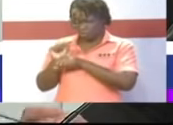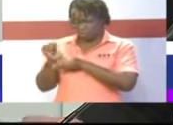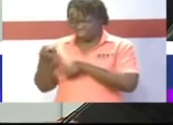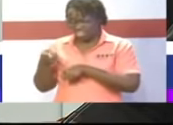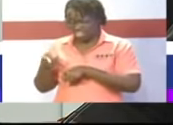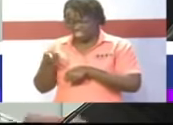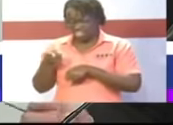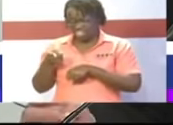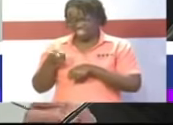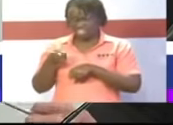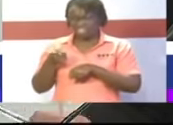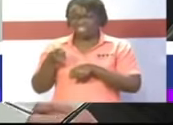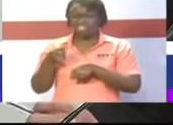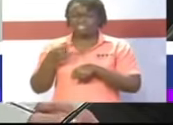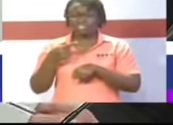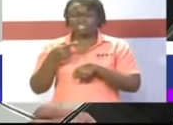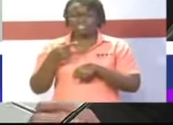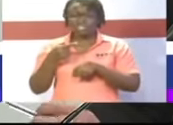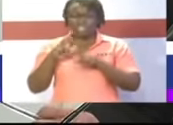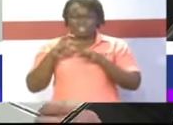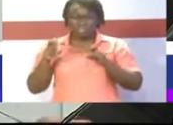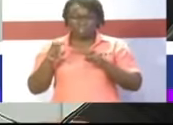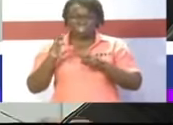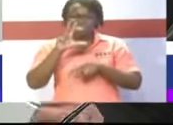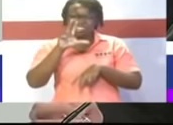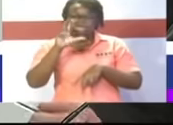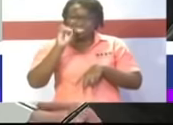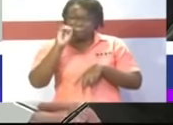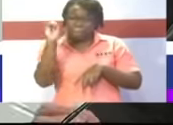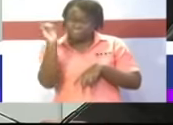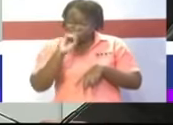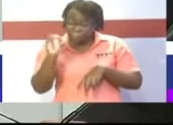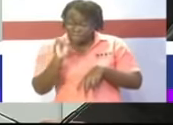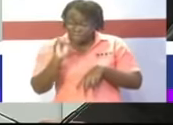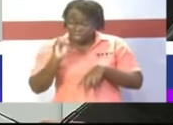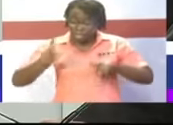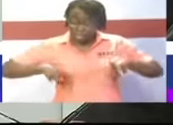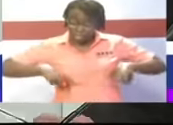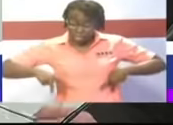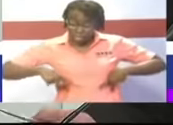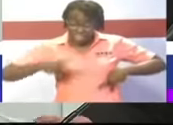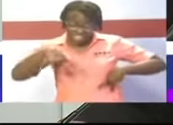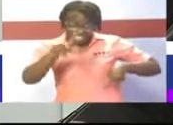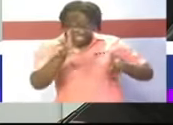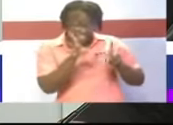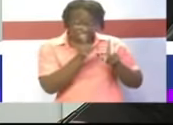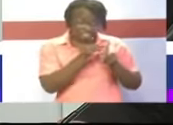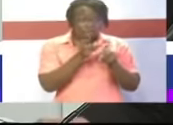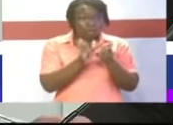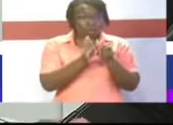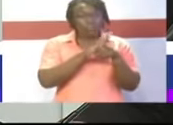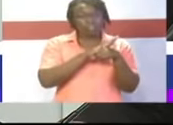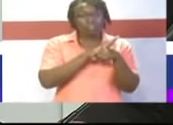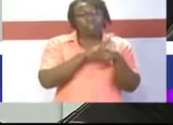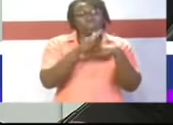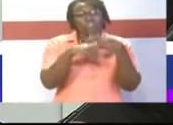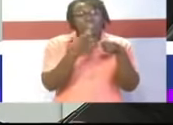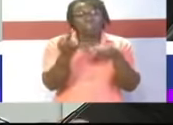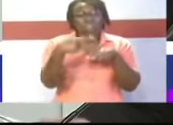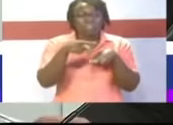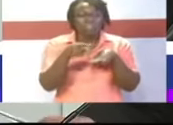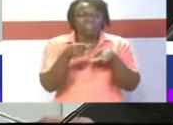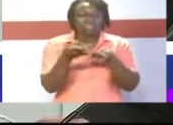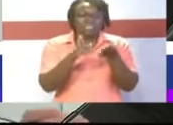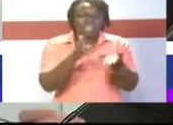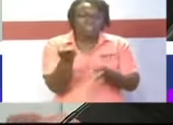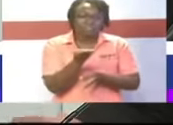to 30% of the chronic kidney disease people who get COVID succumb to it, unfortunately.